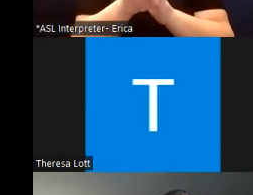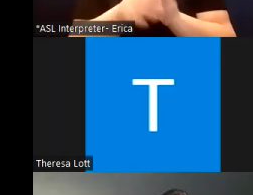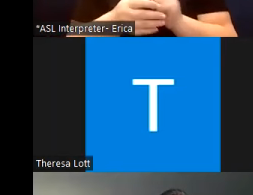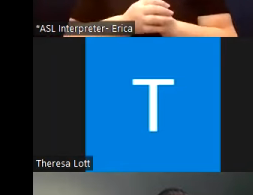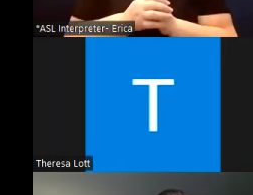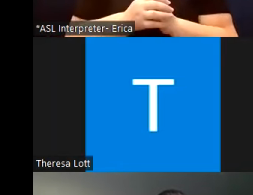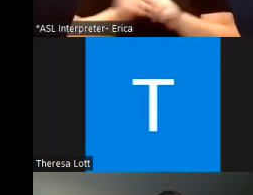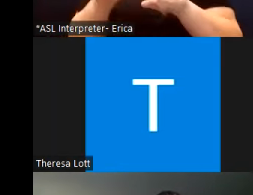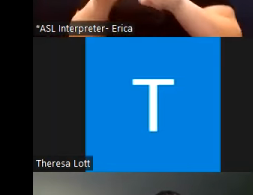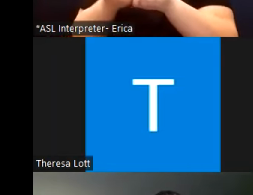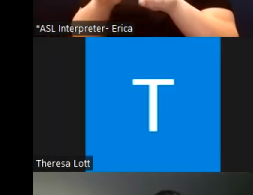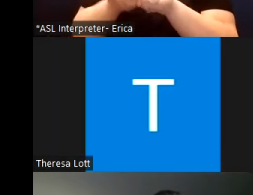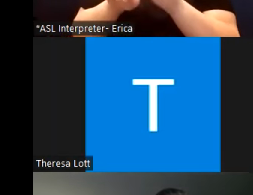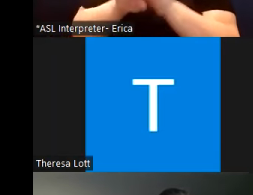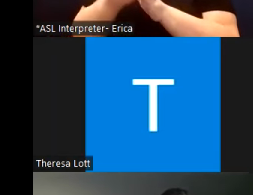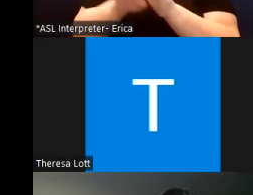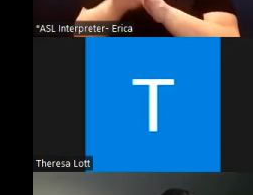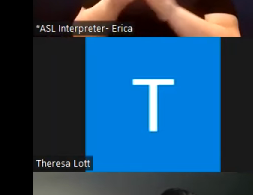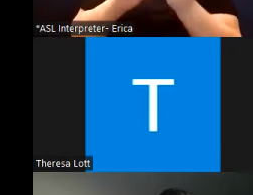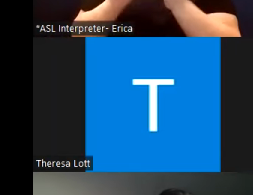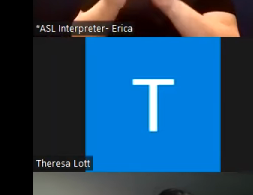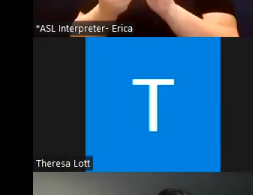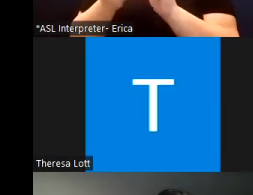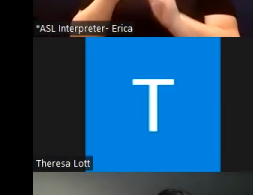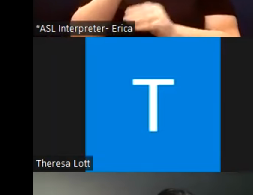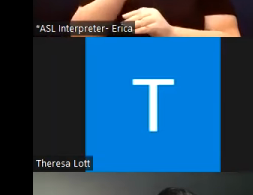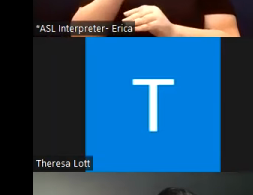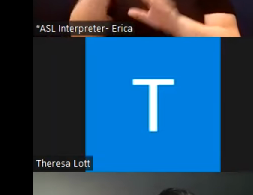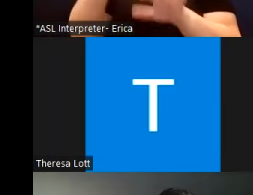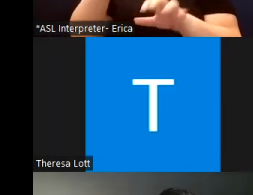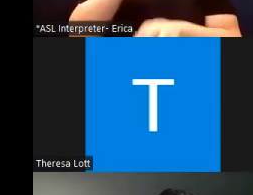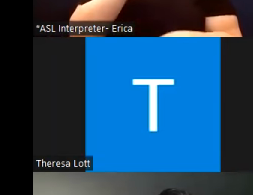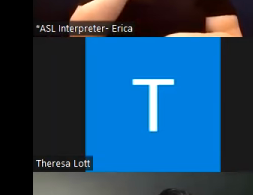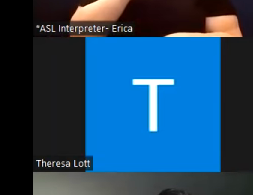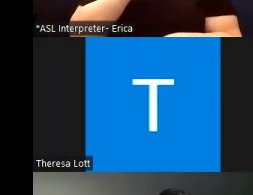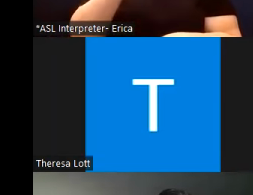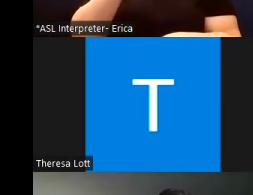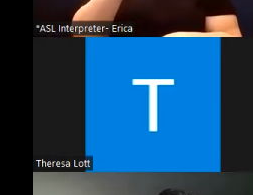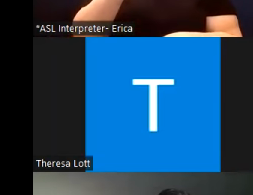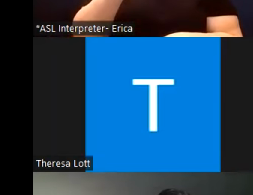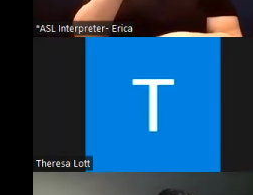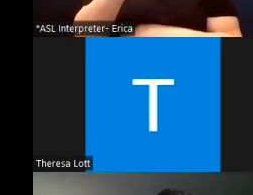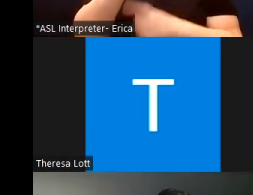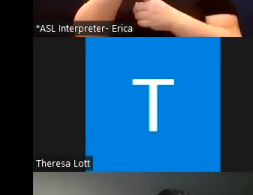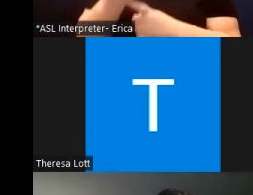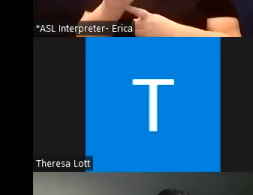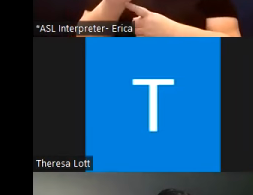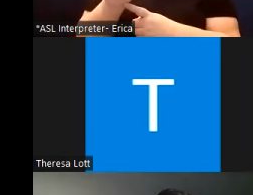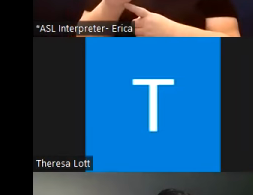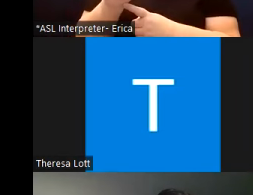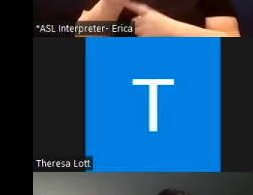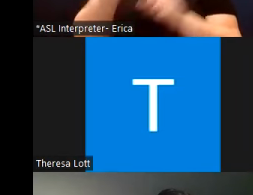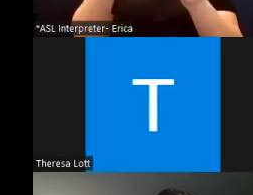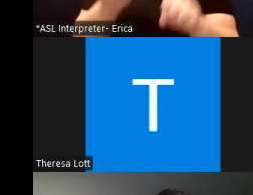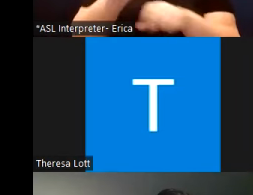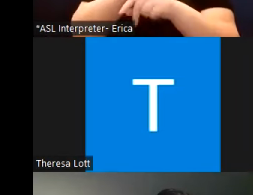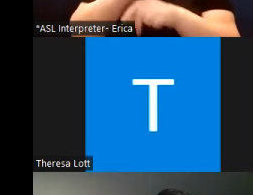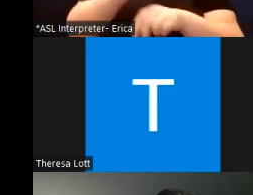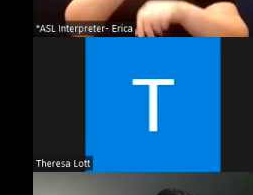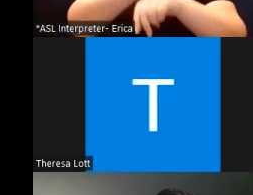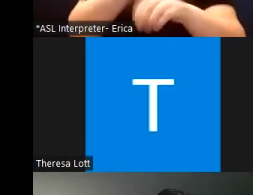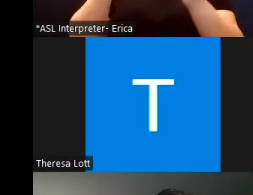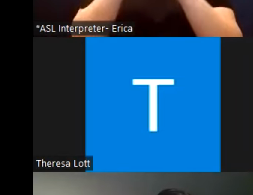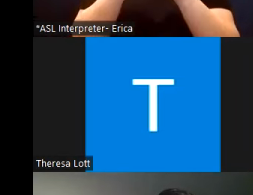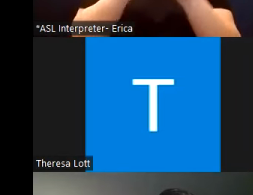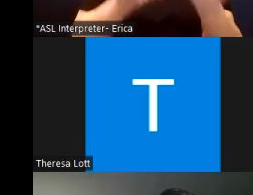as well as developing a municipal stormwater utility, which could be used to, to set additional standards